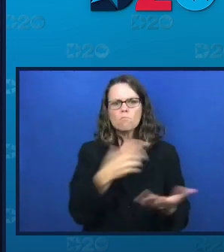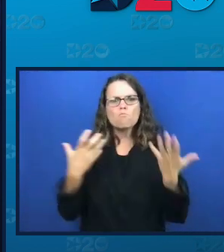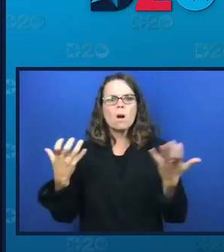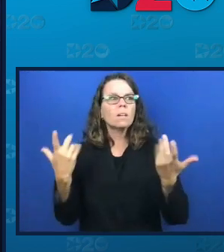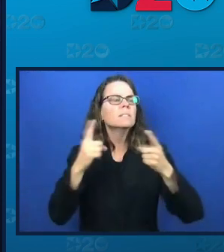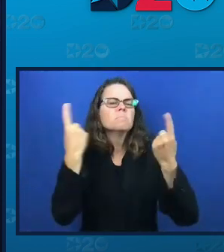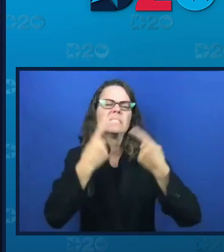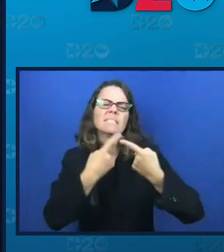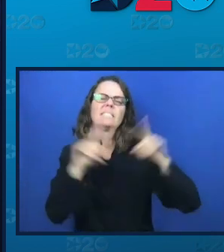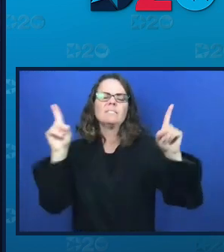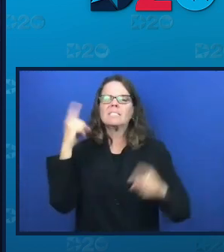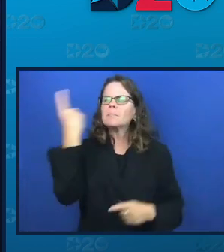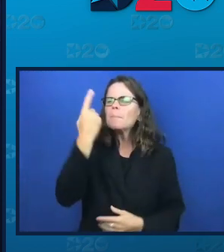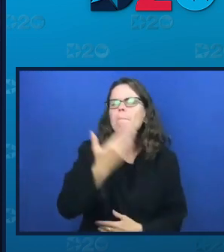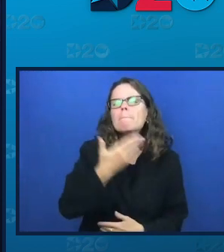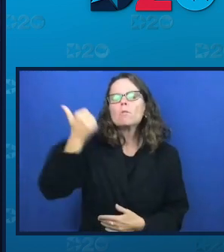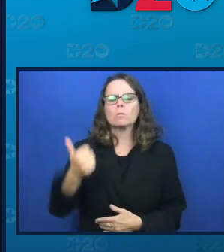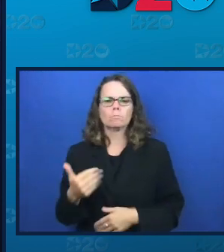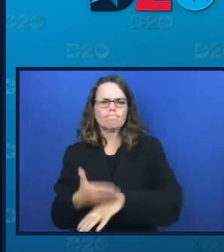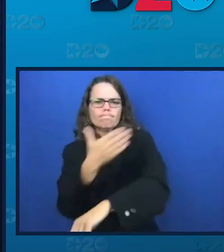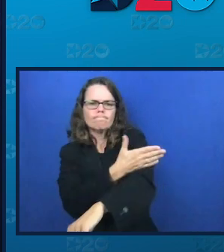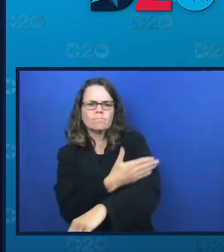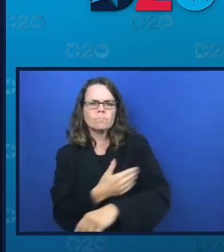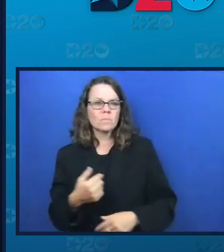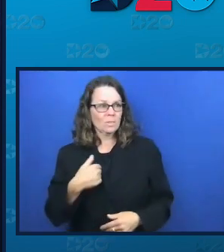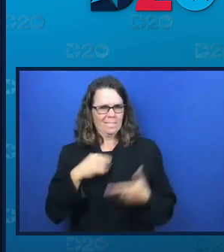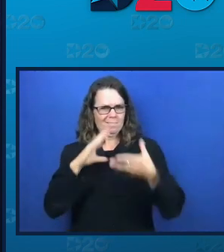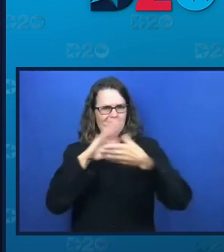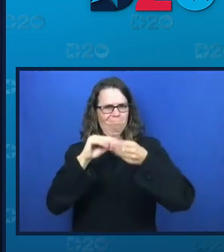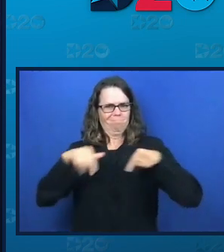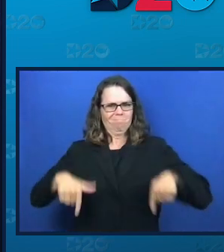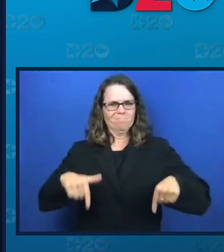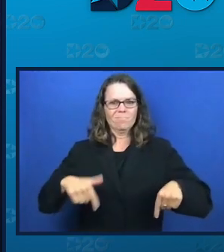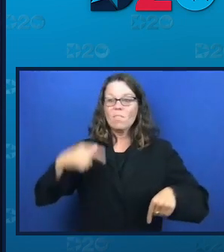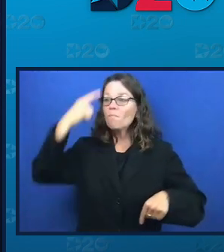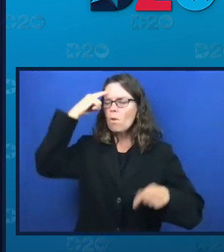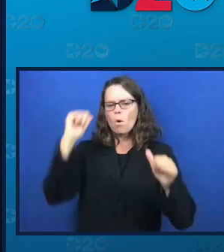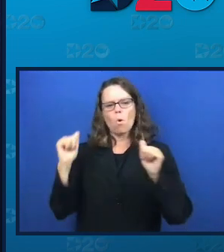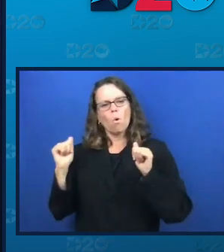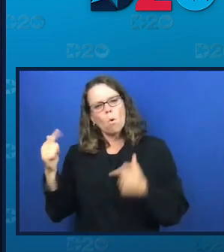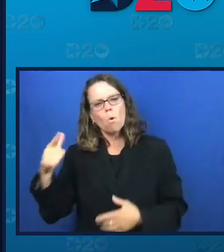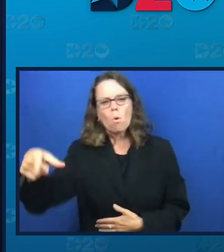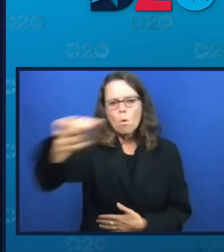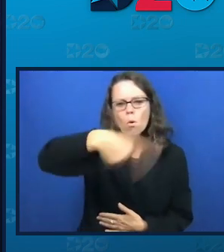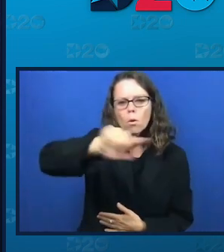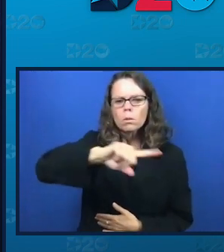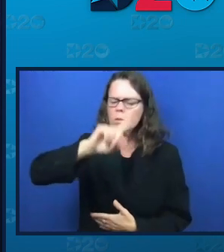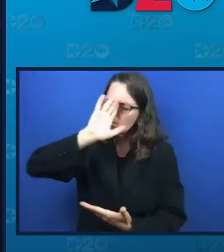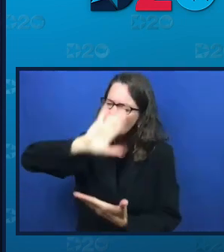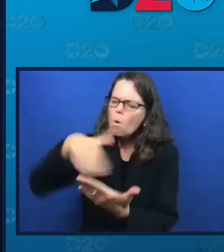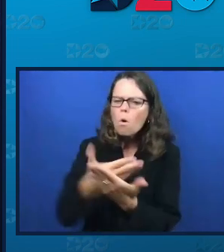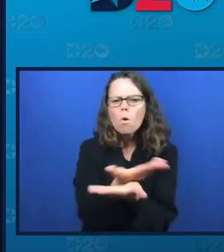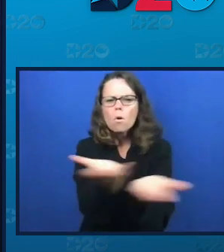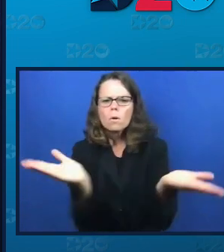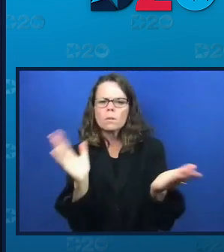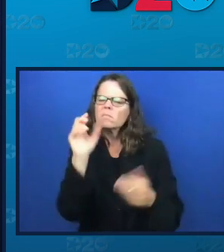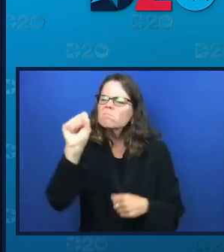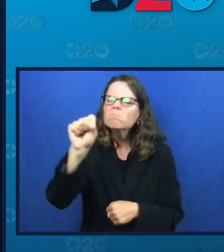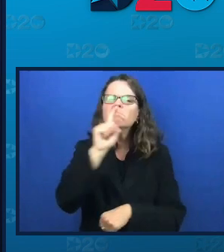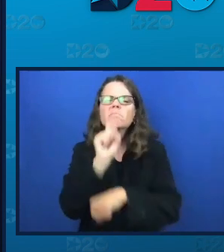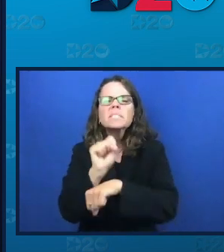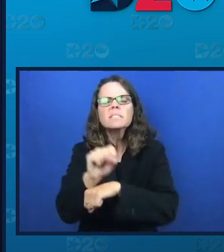this convention was for everyone, and we really meant it. It would take all of us to solve the big challenges we are